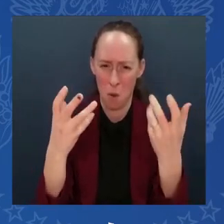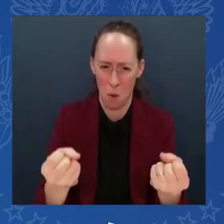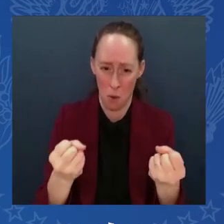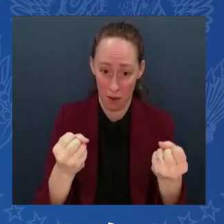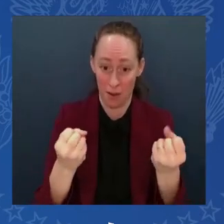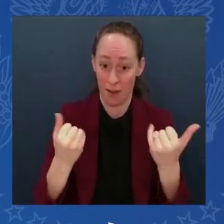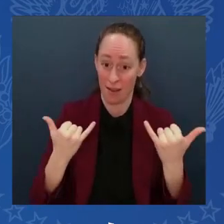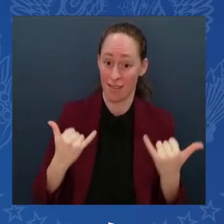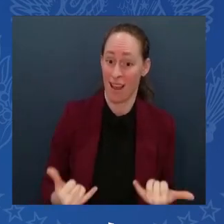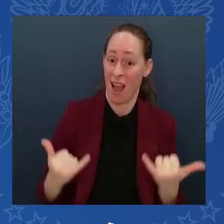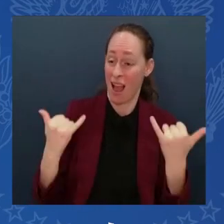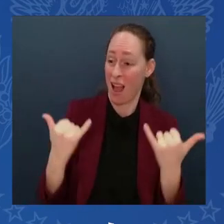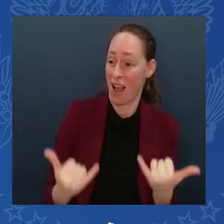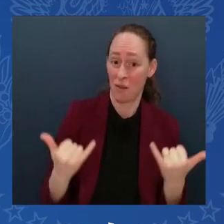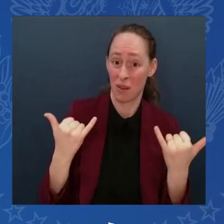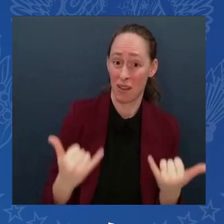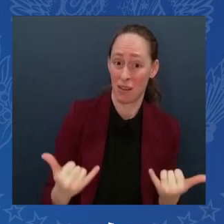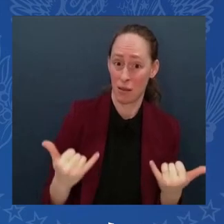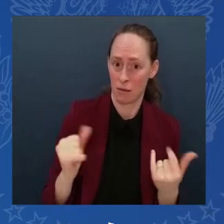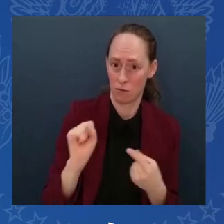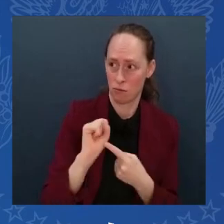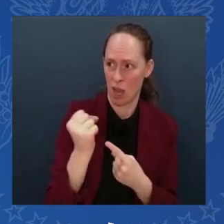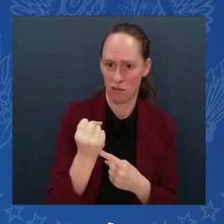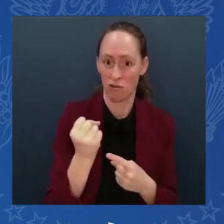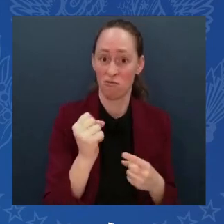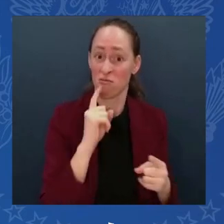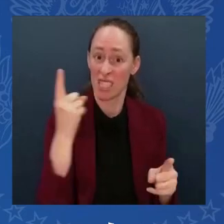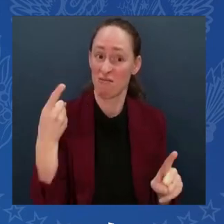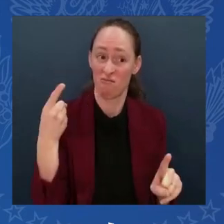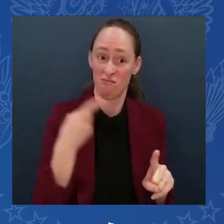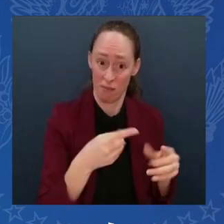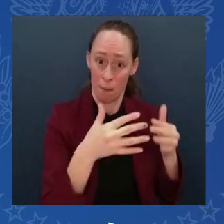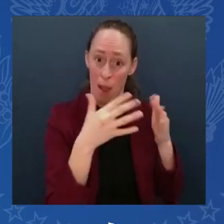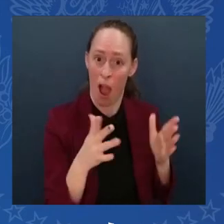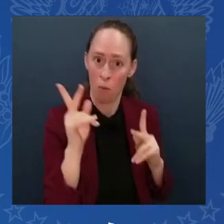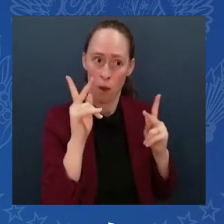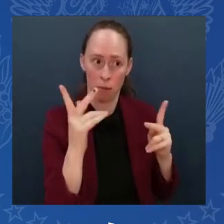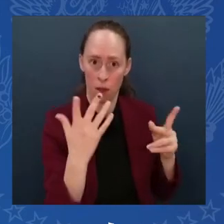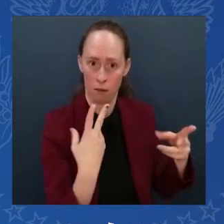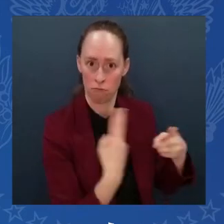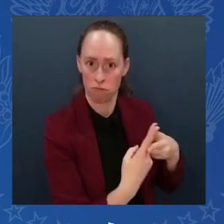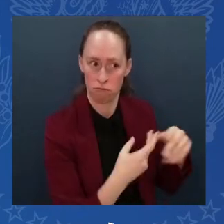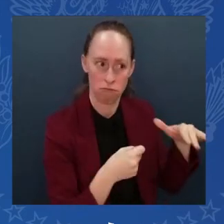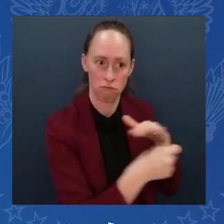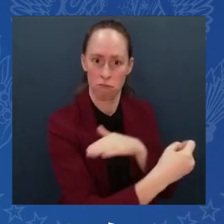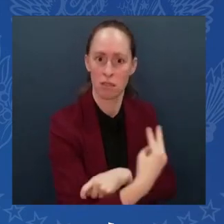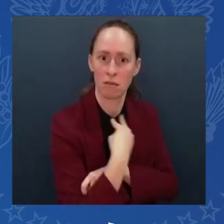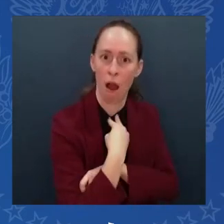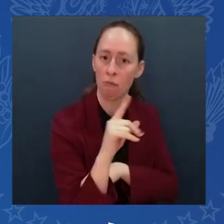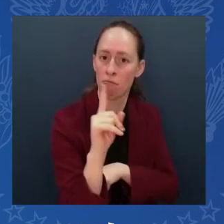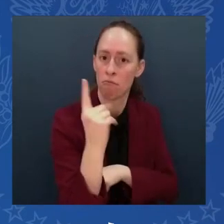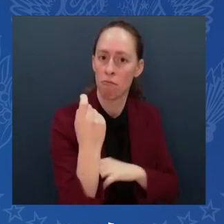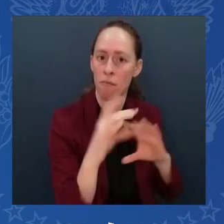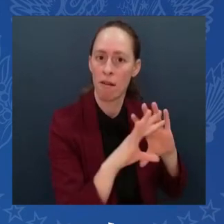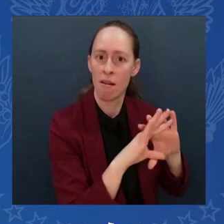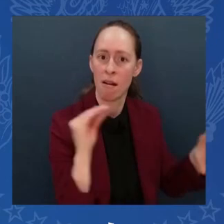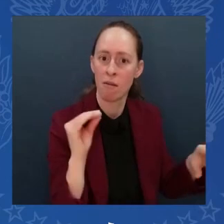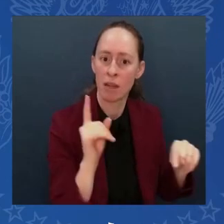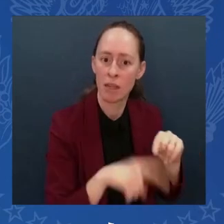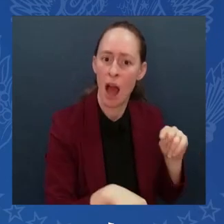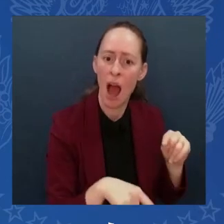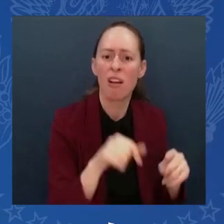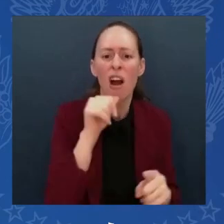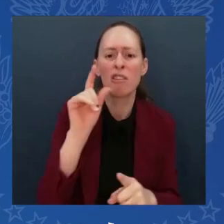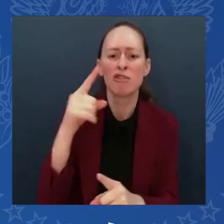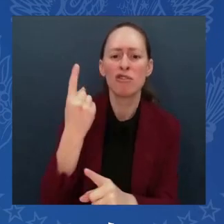American hostages. American citizens are being held hostage. It's not just Israelis, it's American hostages as